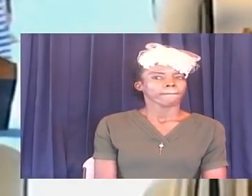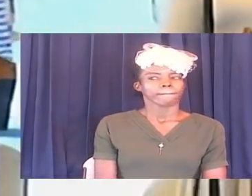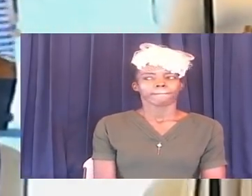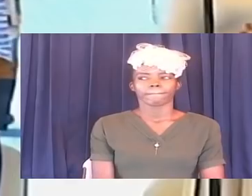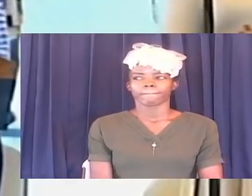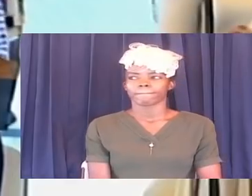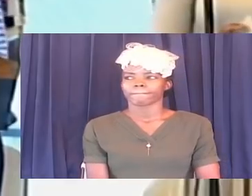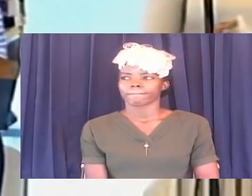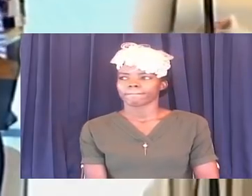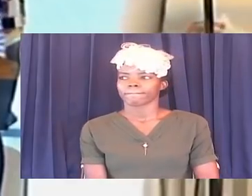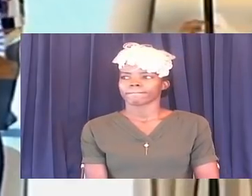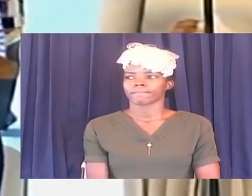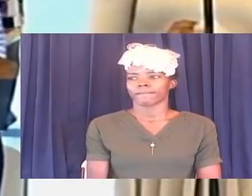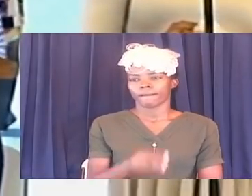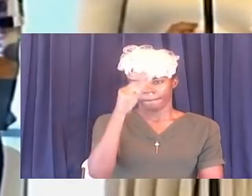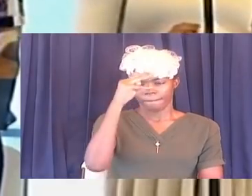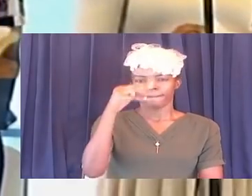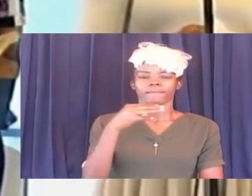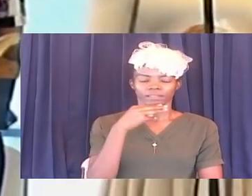Matthew chapter